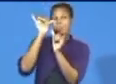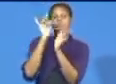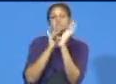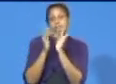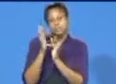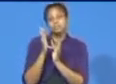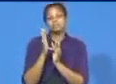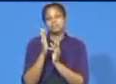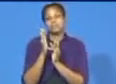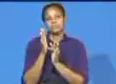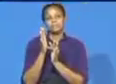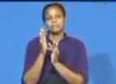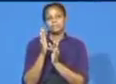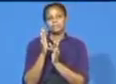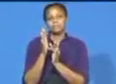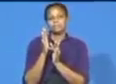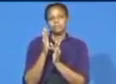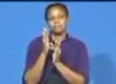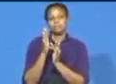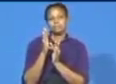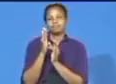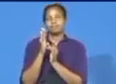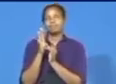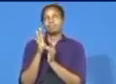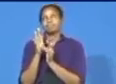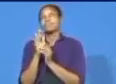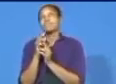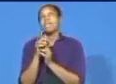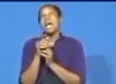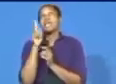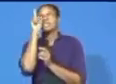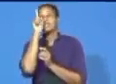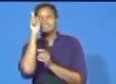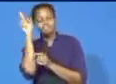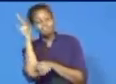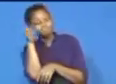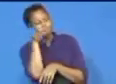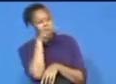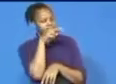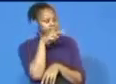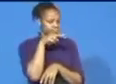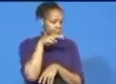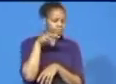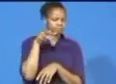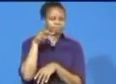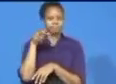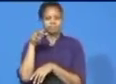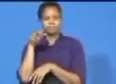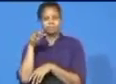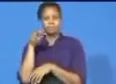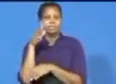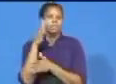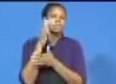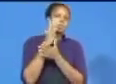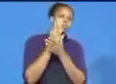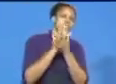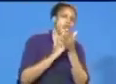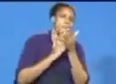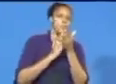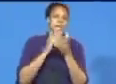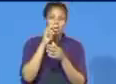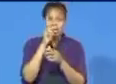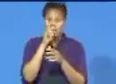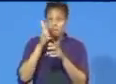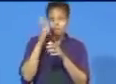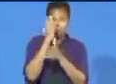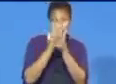And he'll step over some to bring salvation to somebody else. I